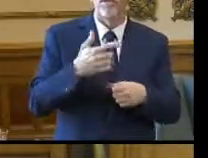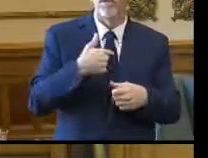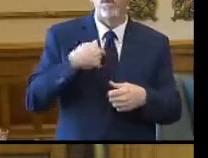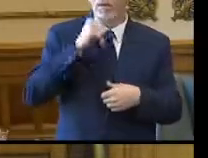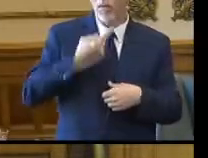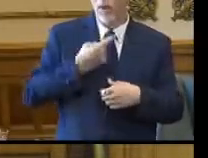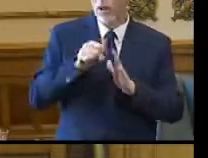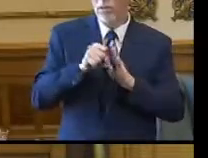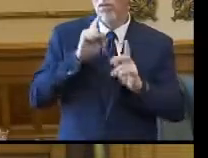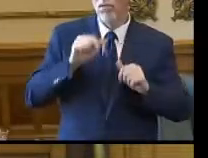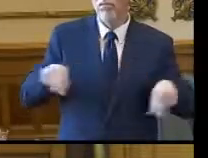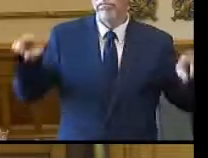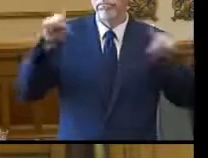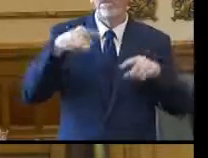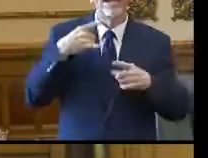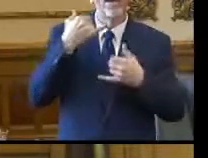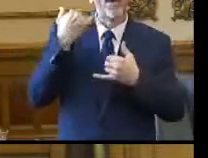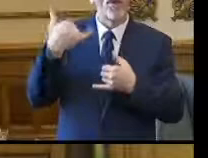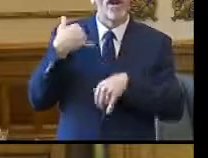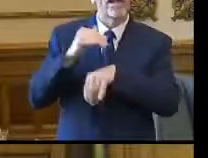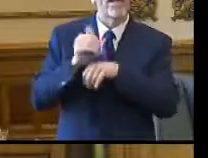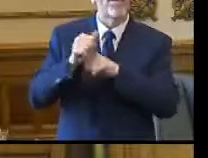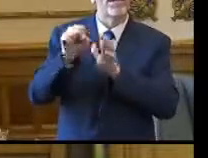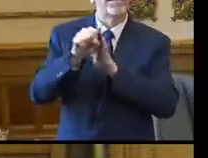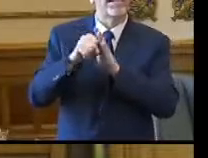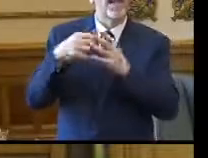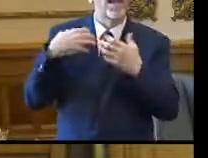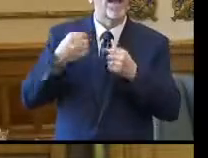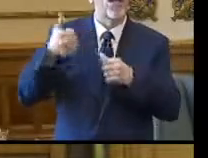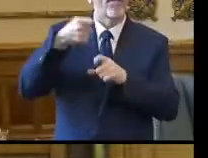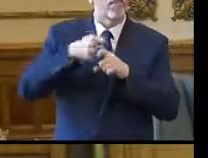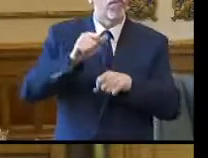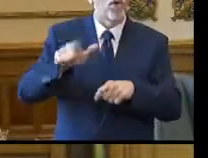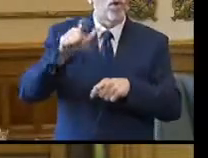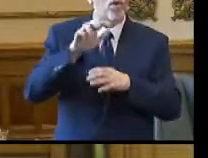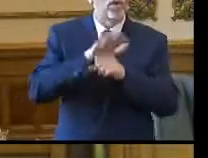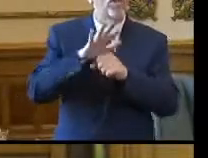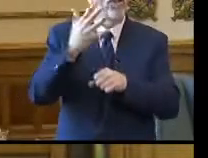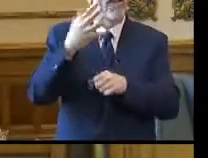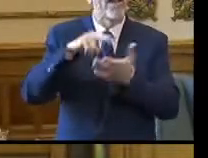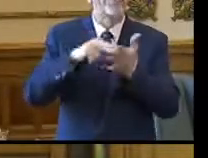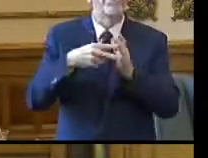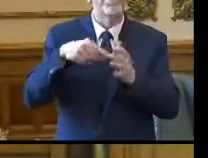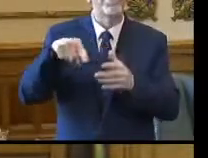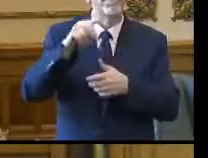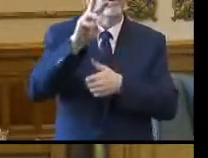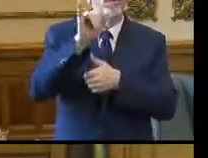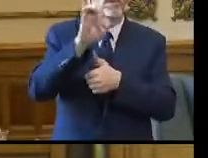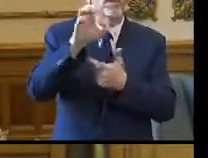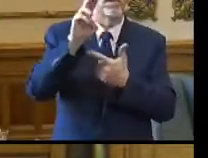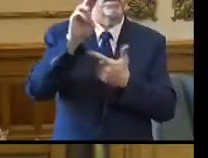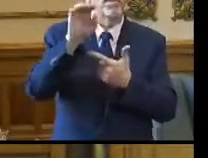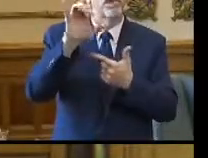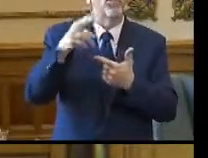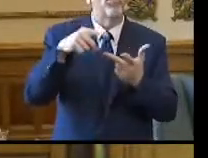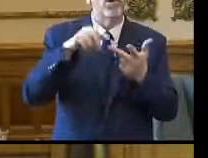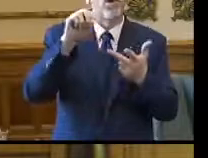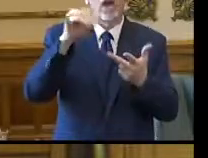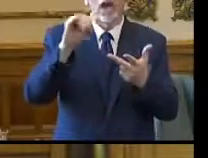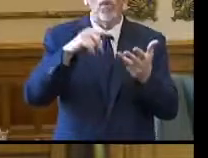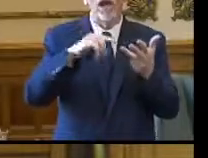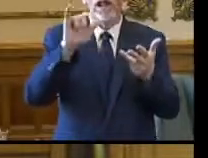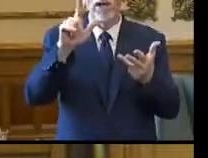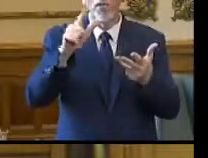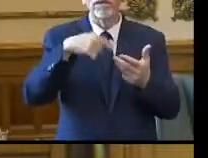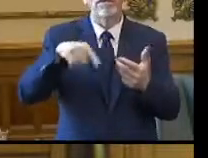in that. I was on a call last night with the state health officers from all of Region 5, which is Wisconsin and Michigan and Ohio and Illinois, and